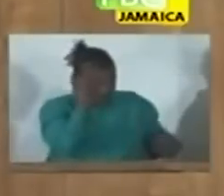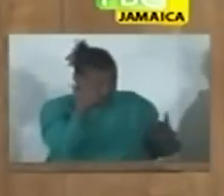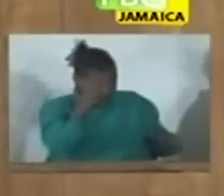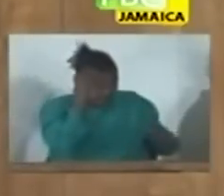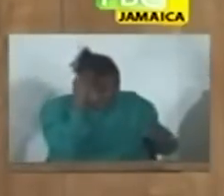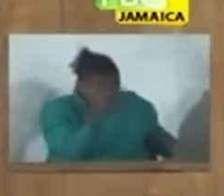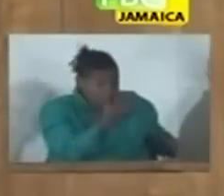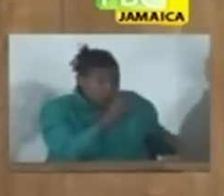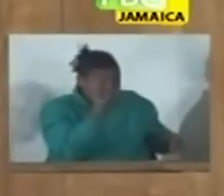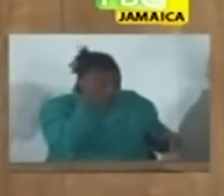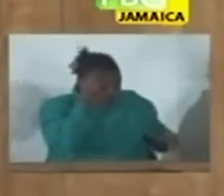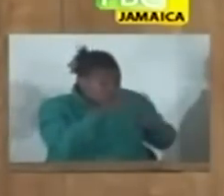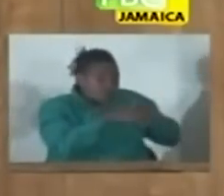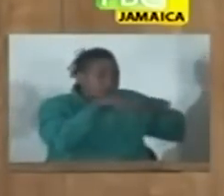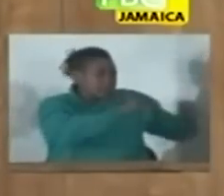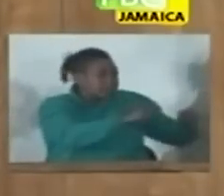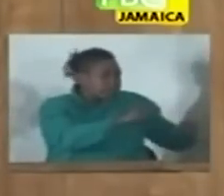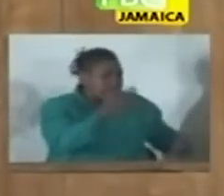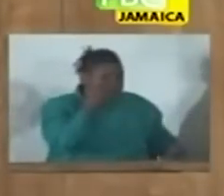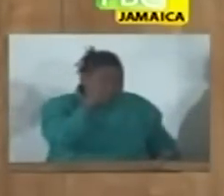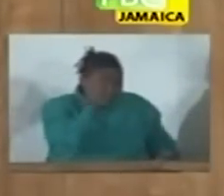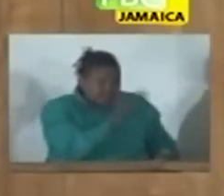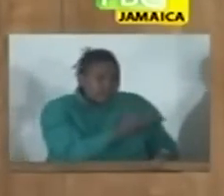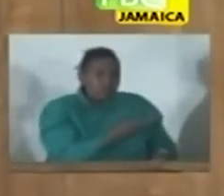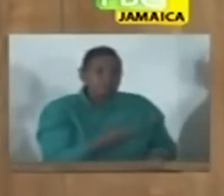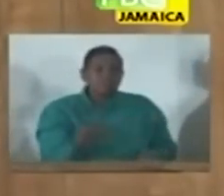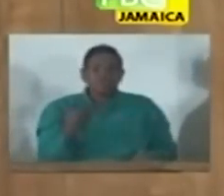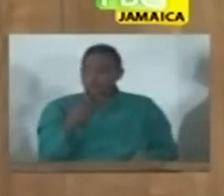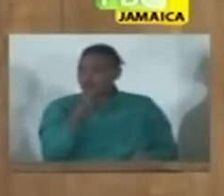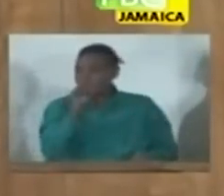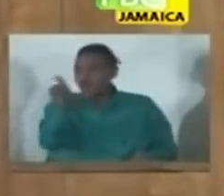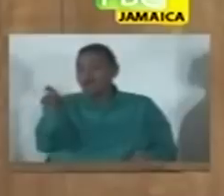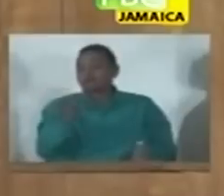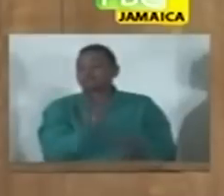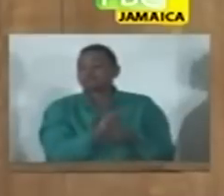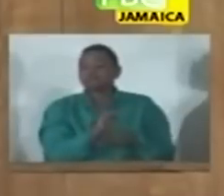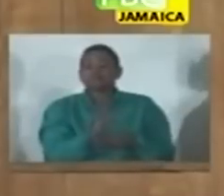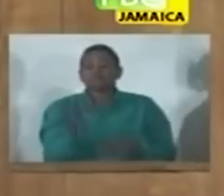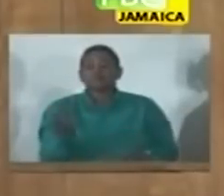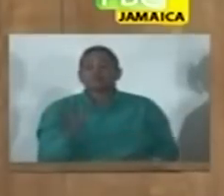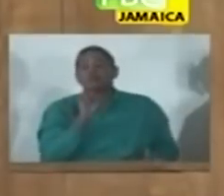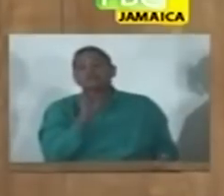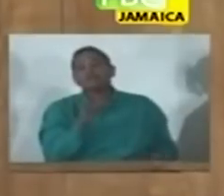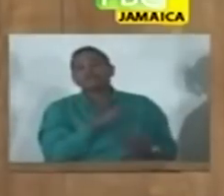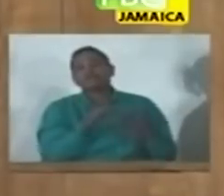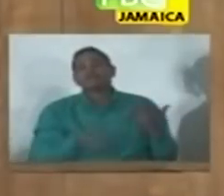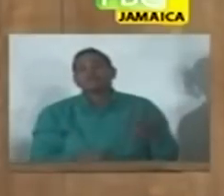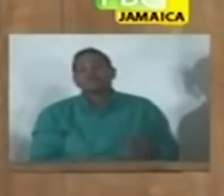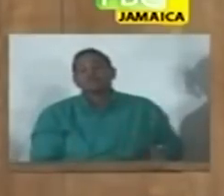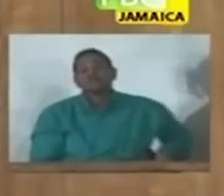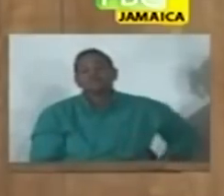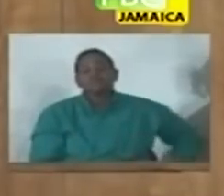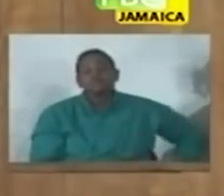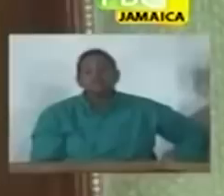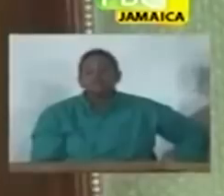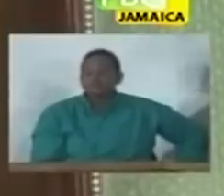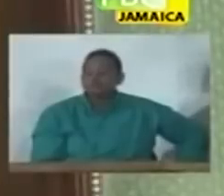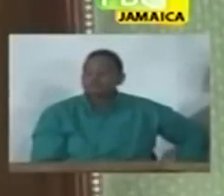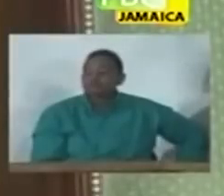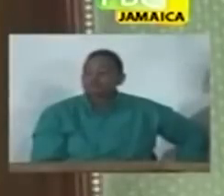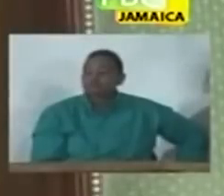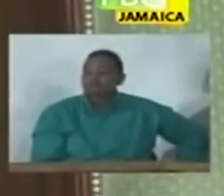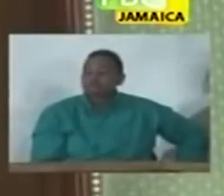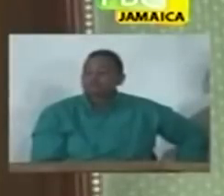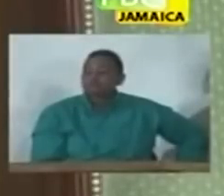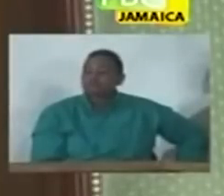in their custody. I wish, Mr. President, to you, the minister, to answer that question. The minister is whether or not you